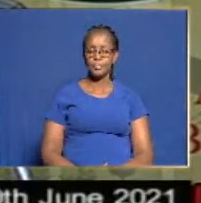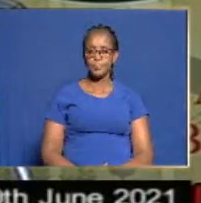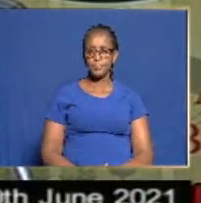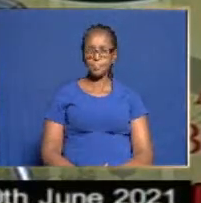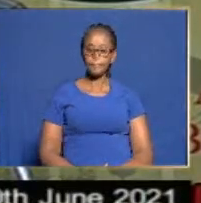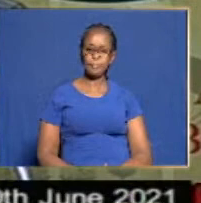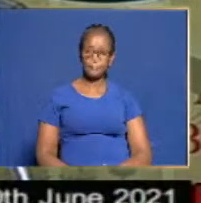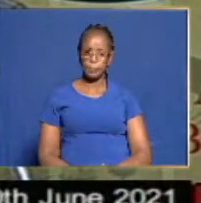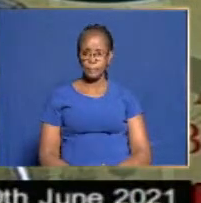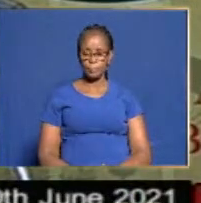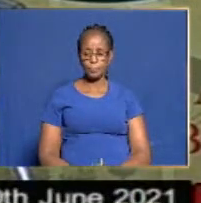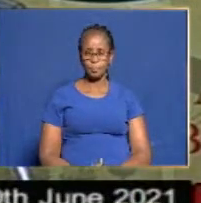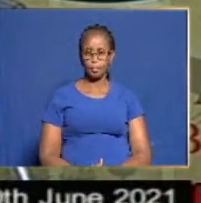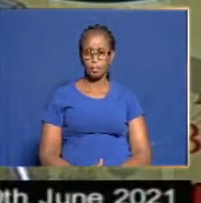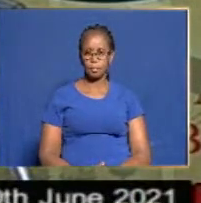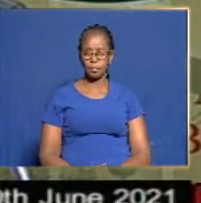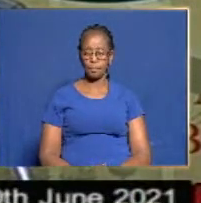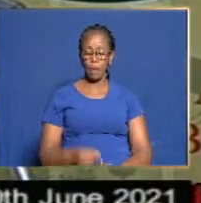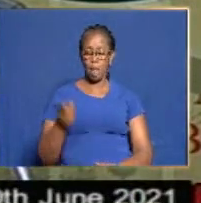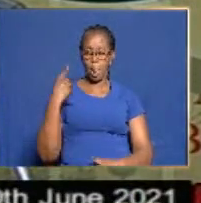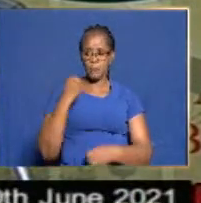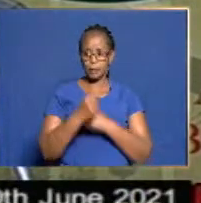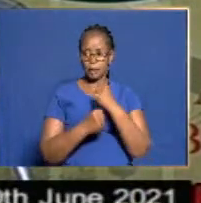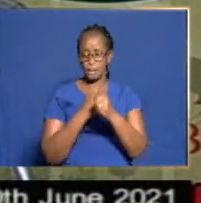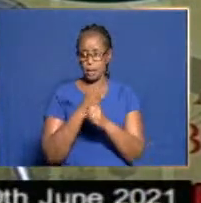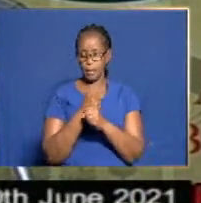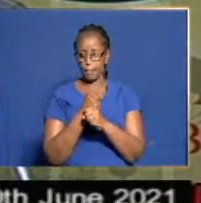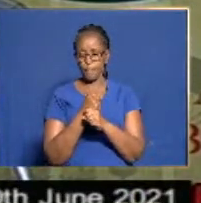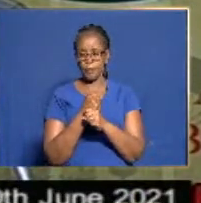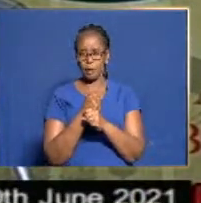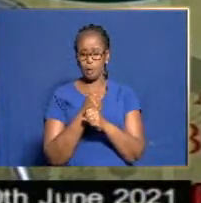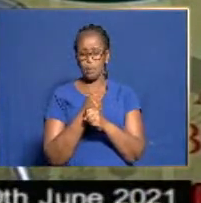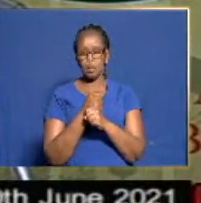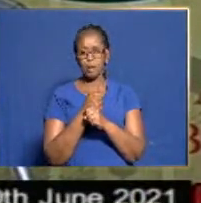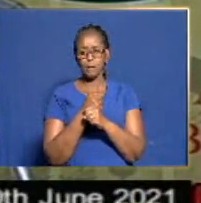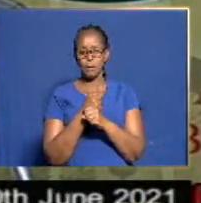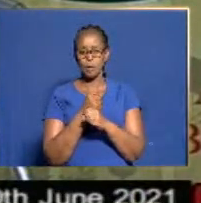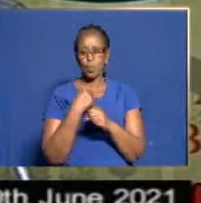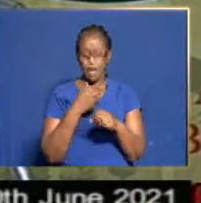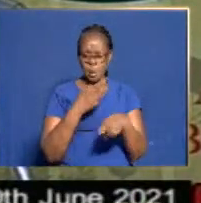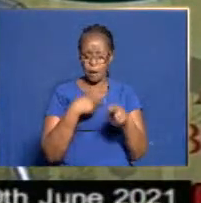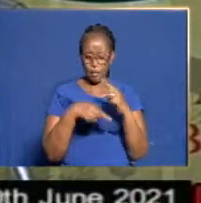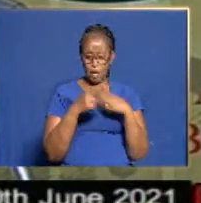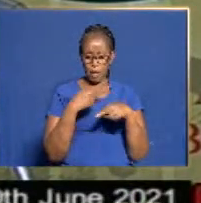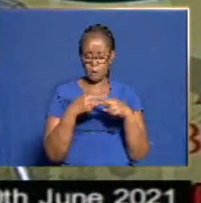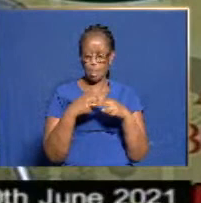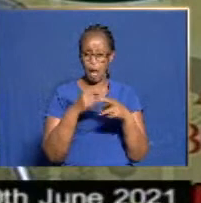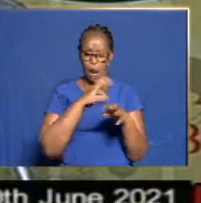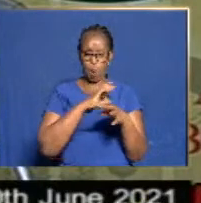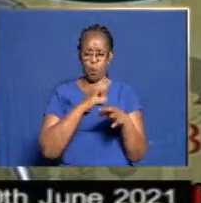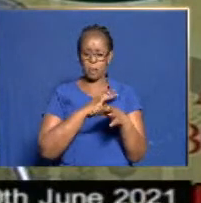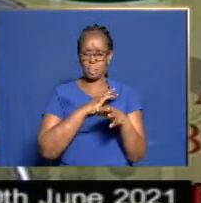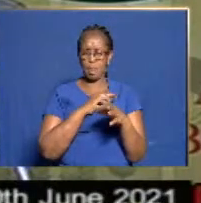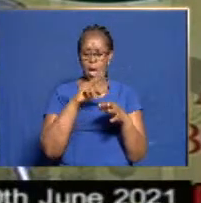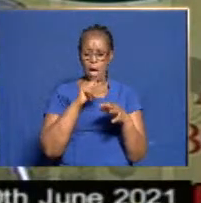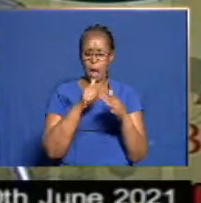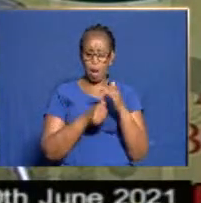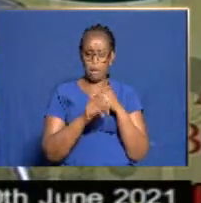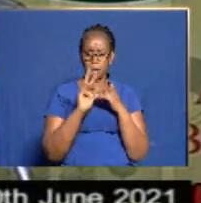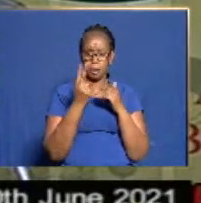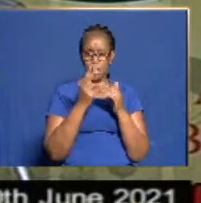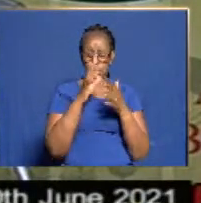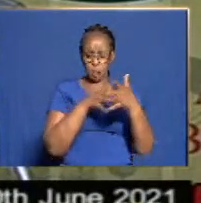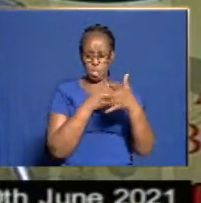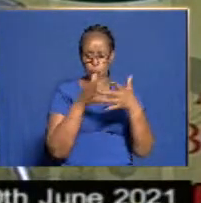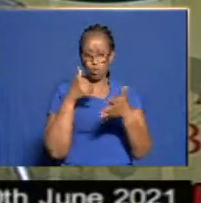Speaker, last year, we revised the investment allowance regime under the second schedule to include Tax